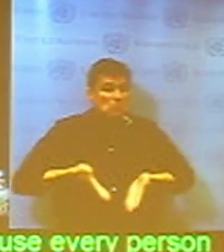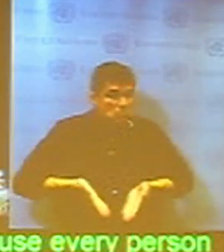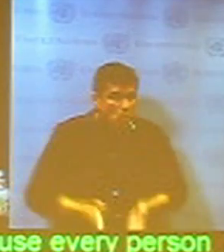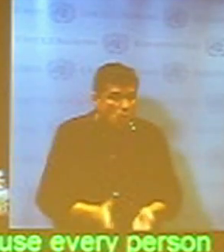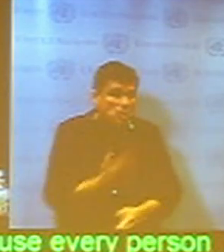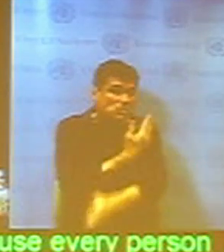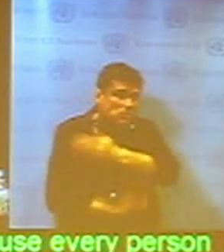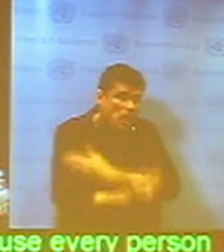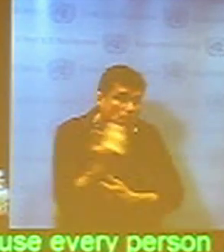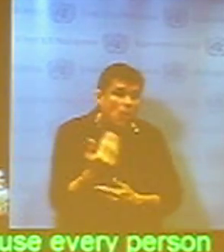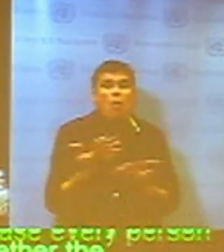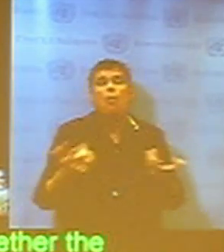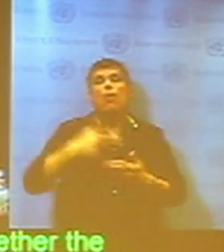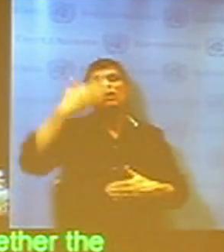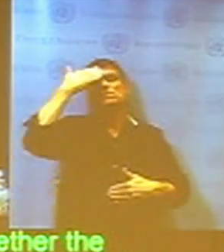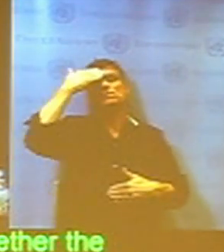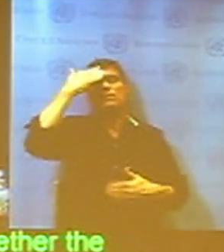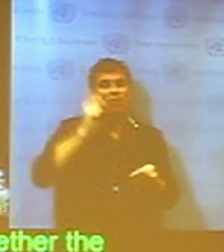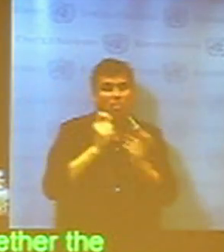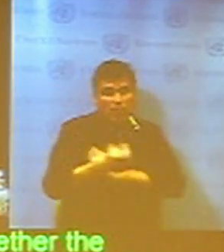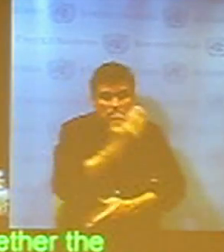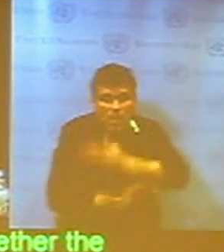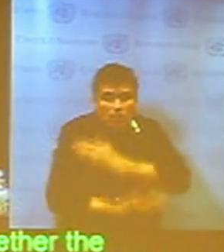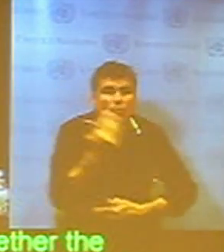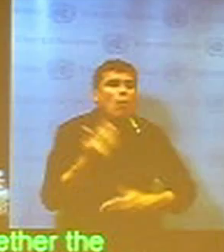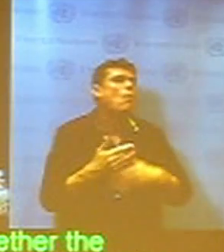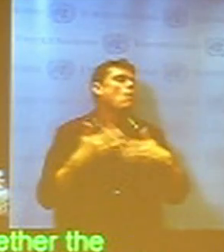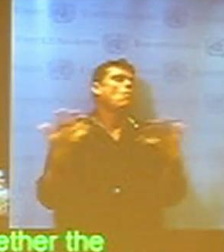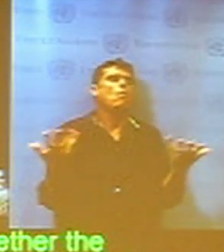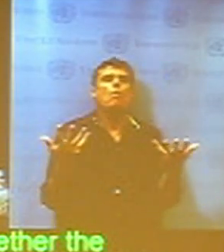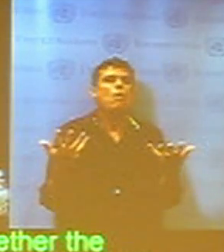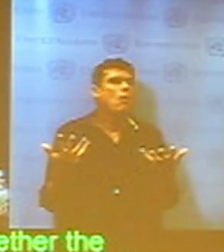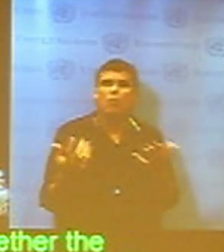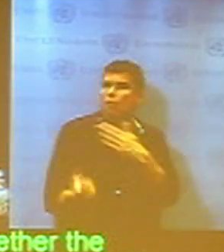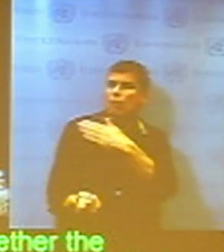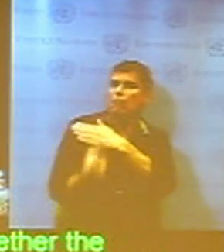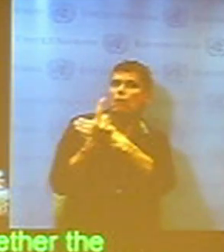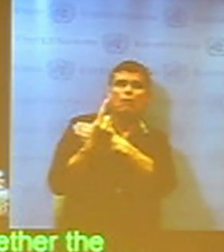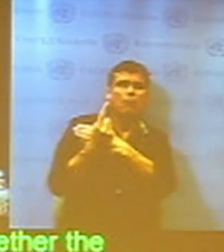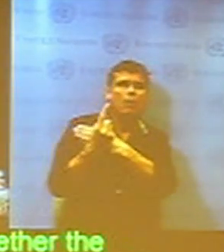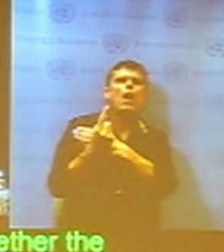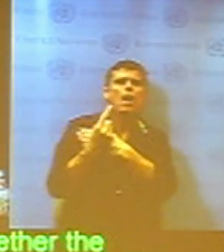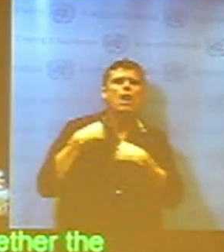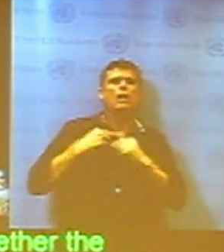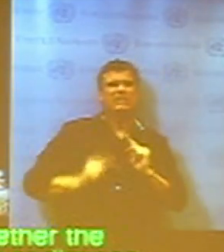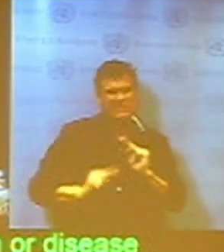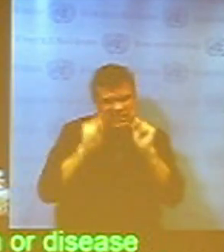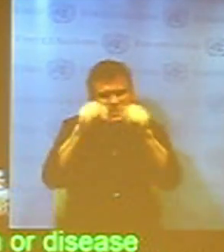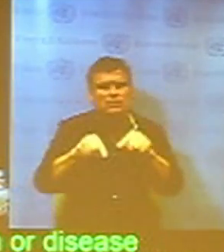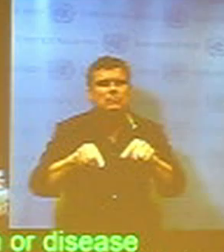disease, ends up coming through the ICRC to receive necessary treatment, to receive